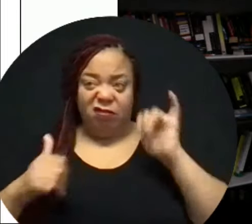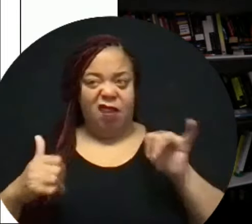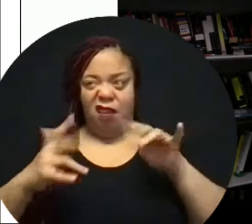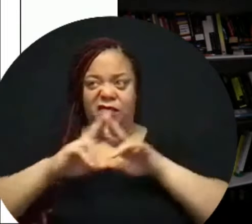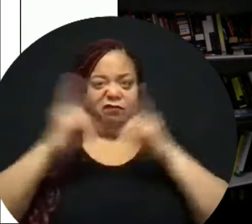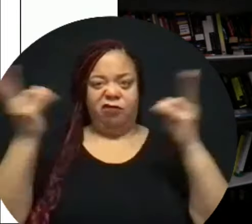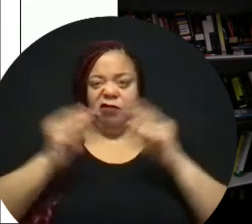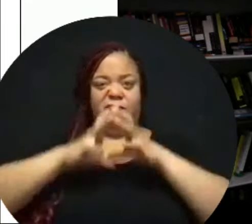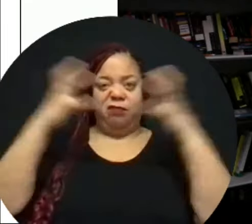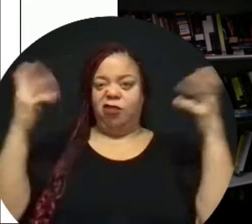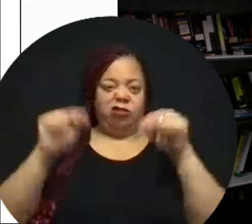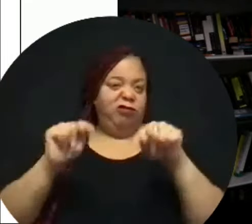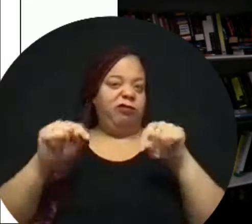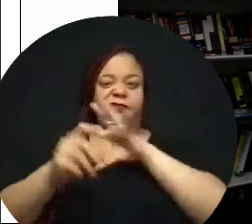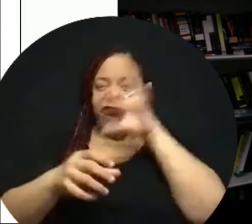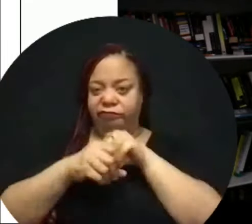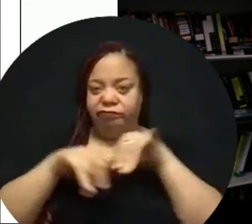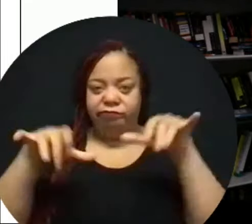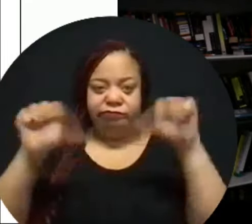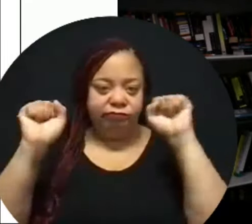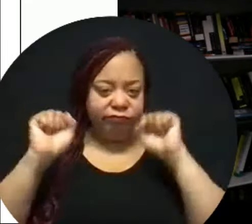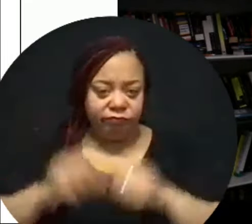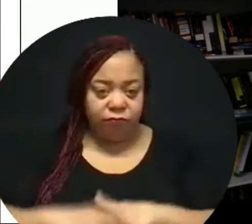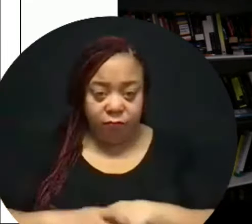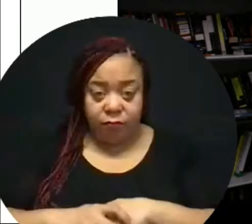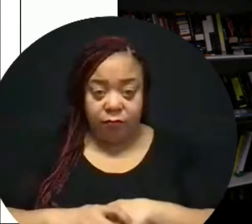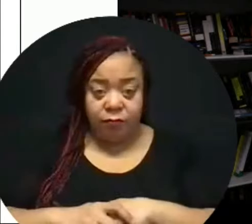to thinking about